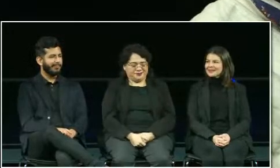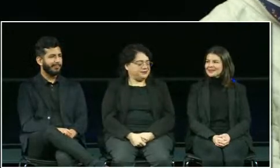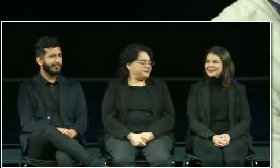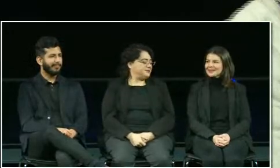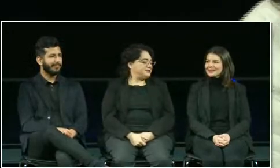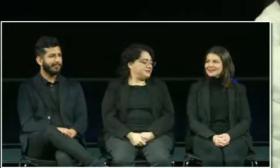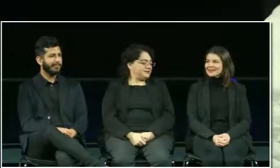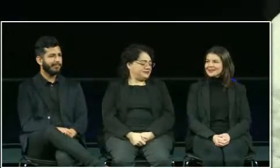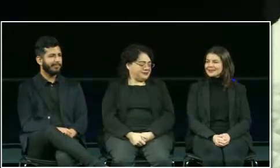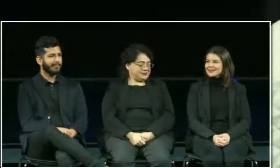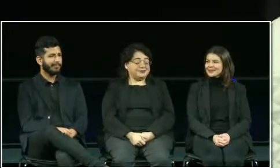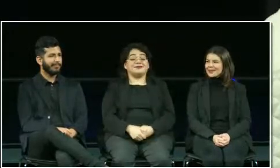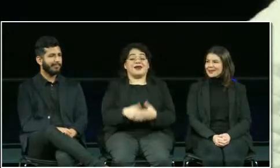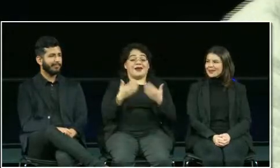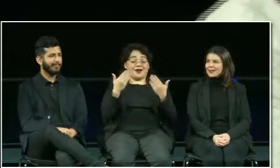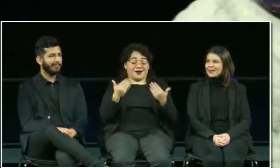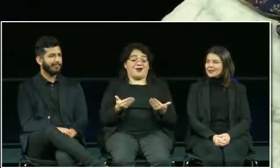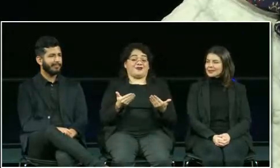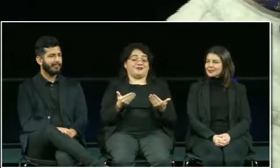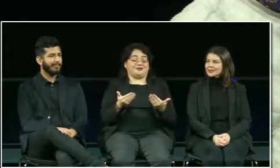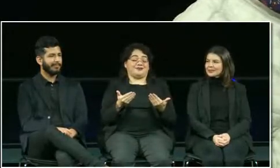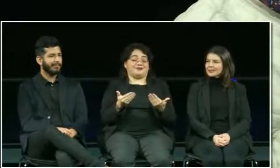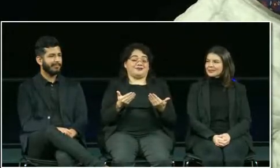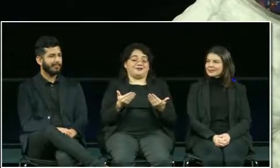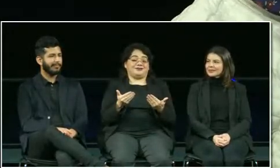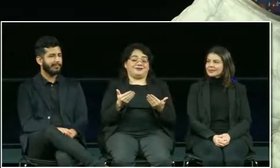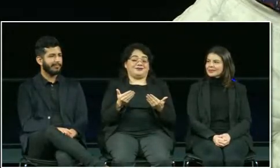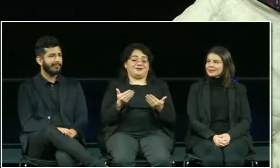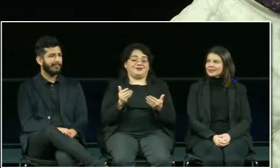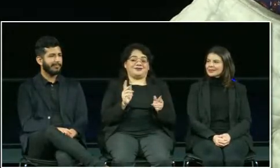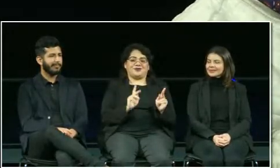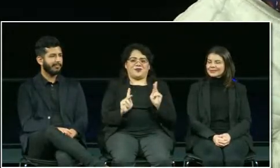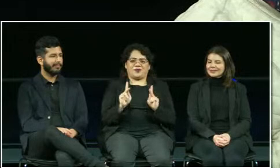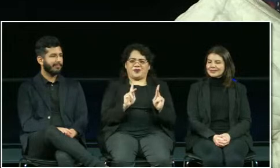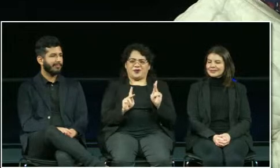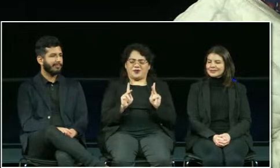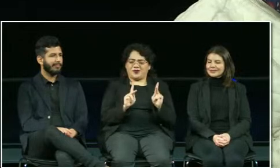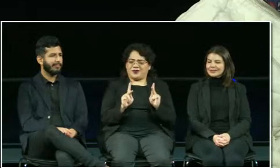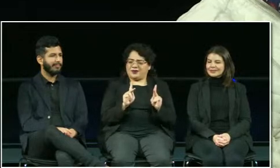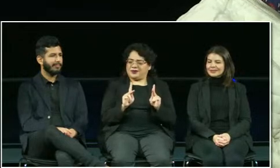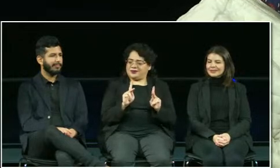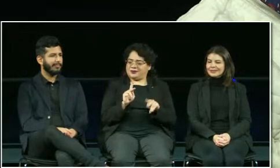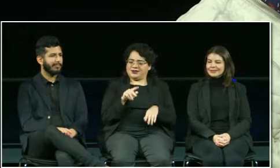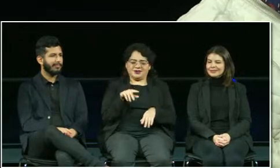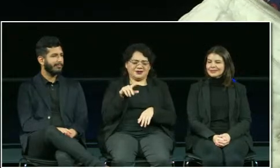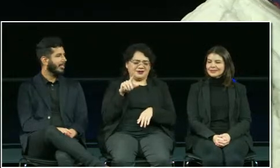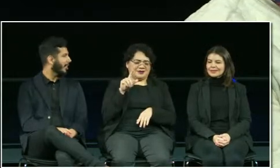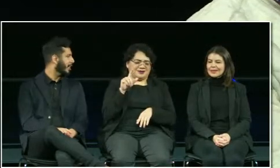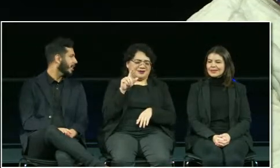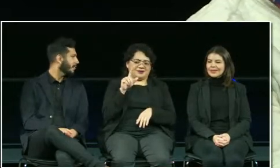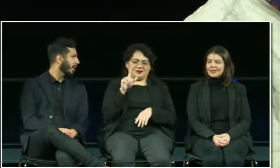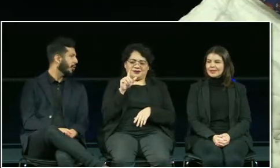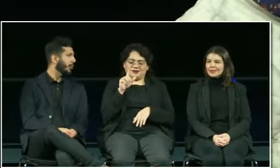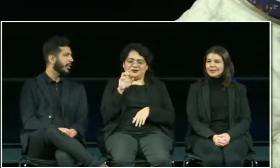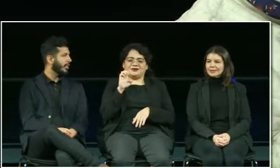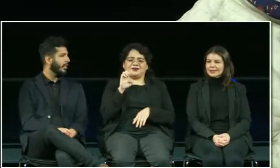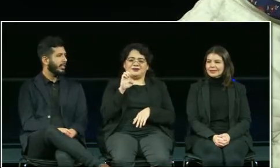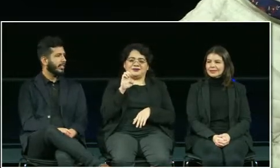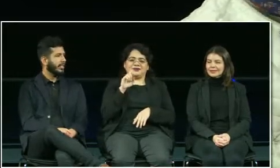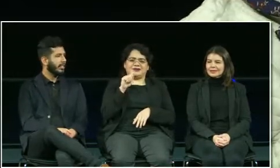All right, and now for our folks with the beautiful film, IVALU. The